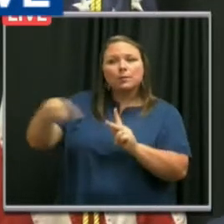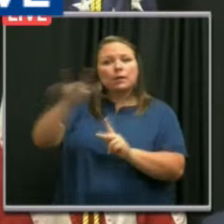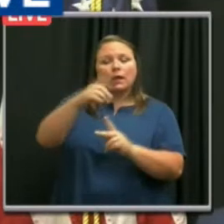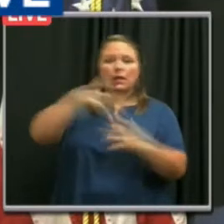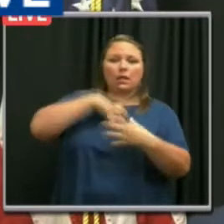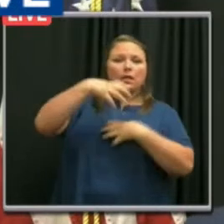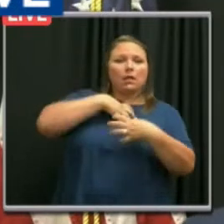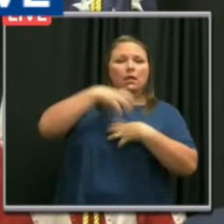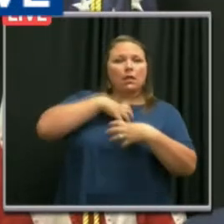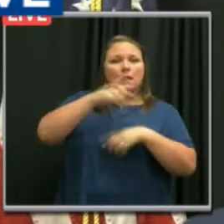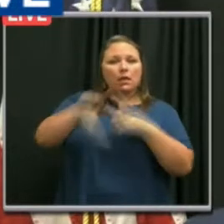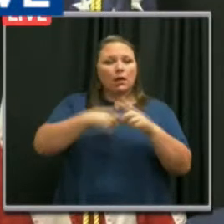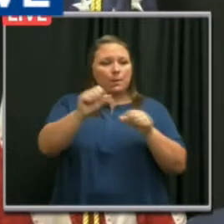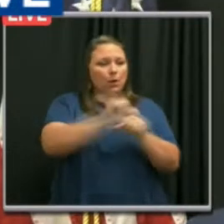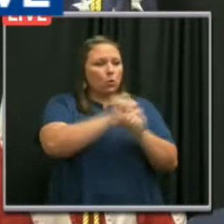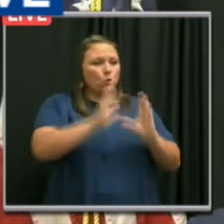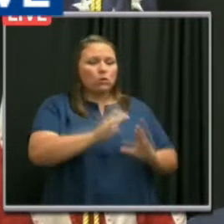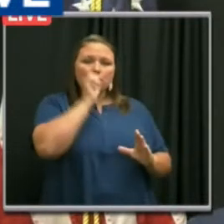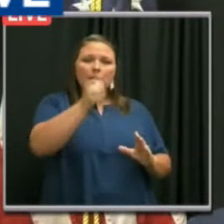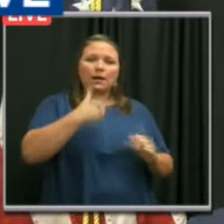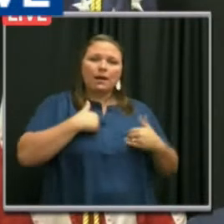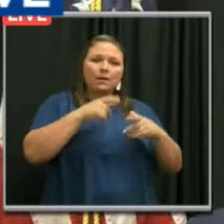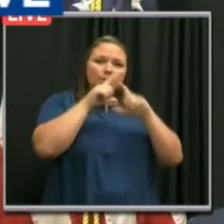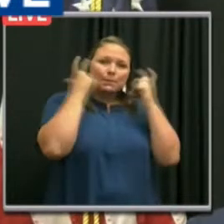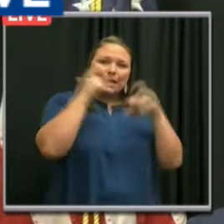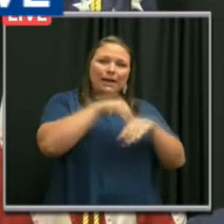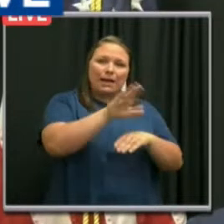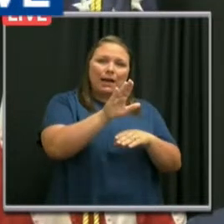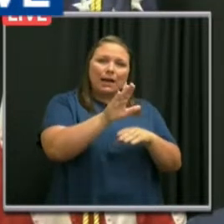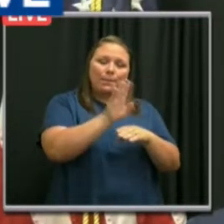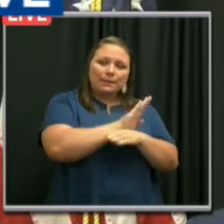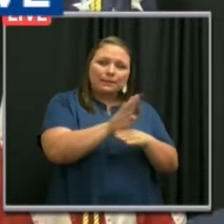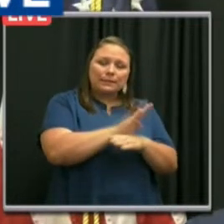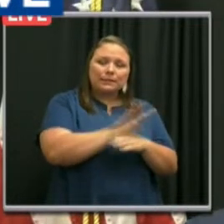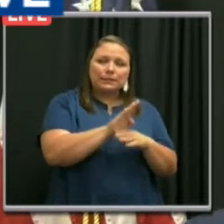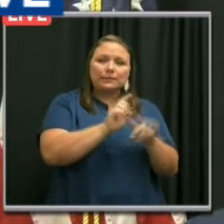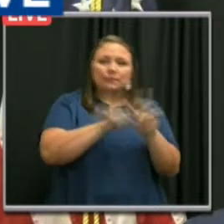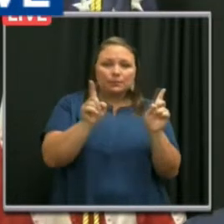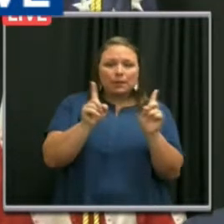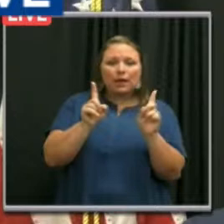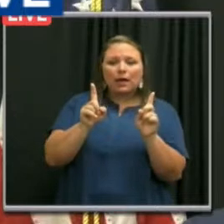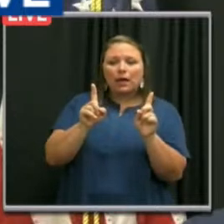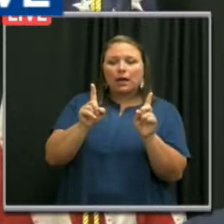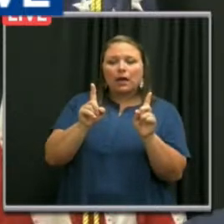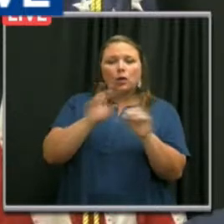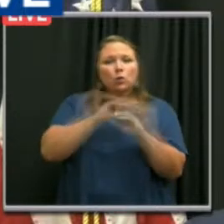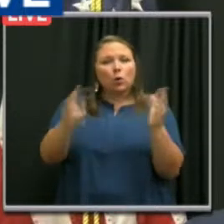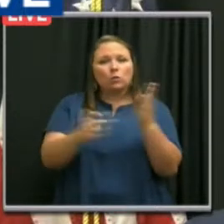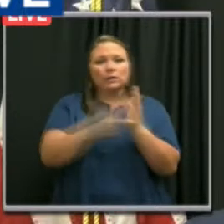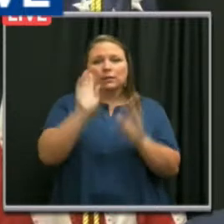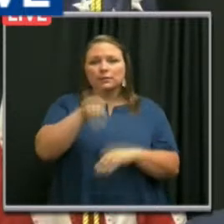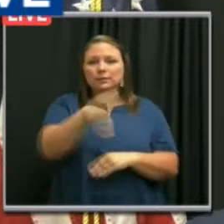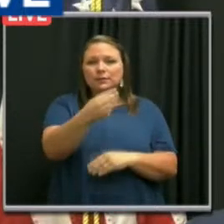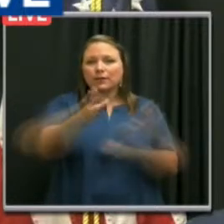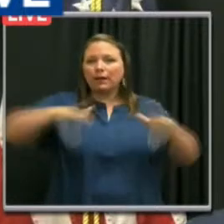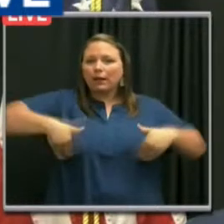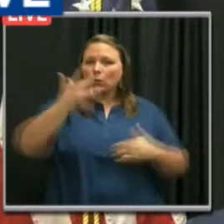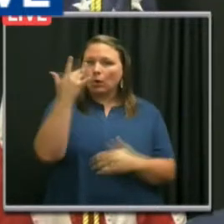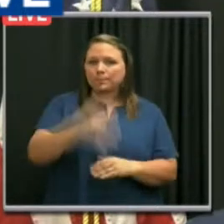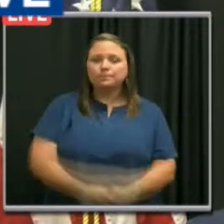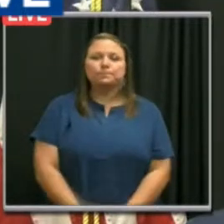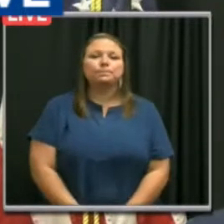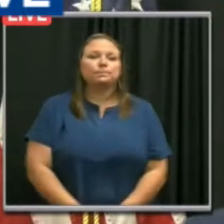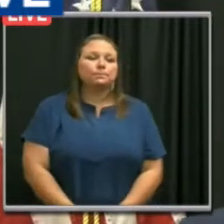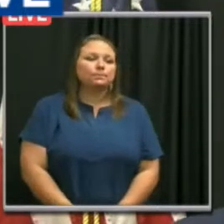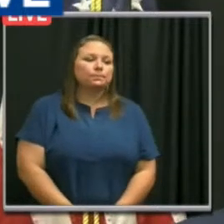complaints about employees not wearing masks at businesses, but no citations have been issued? Thank you.